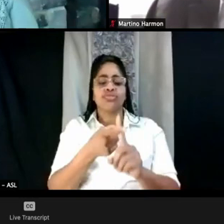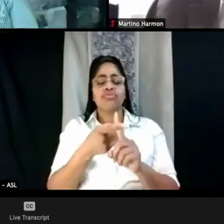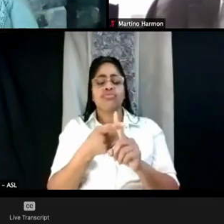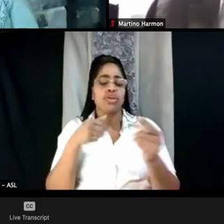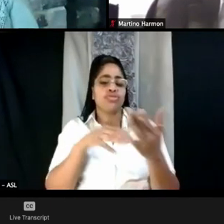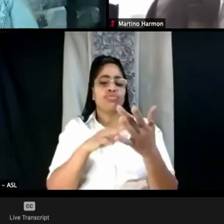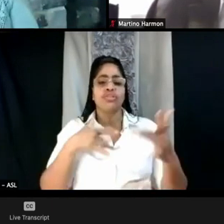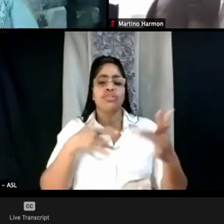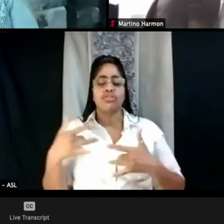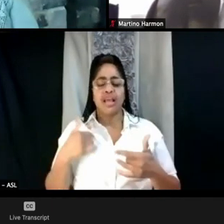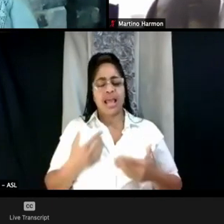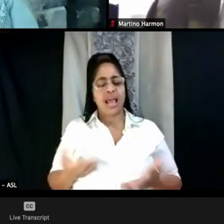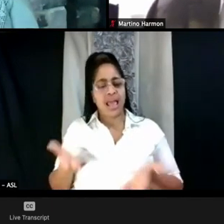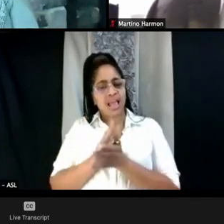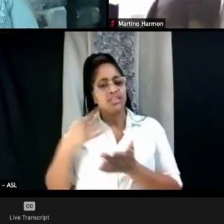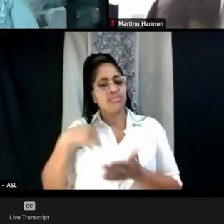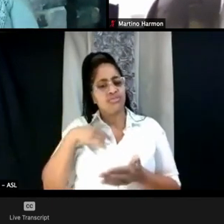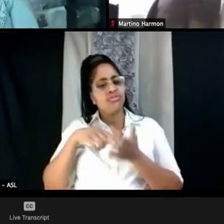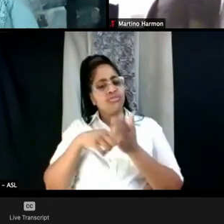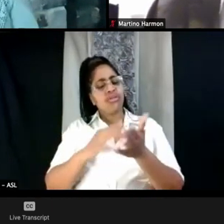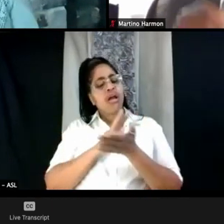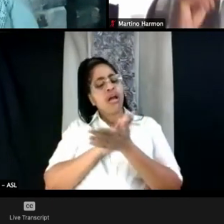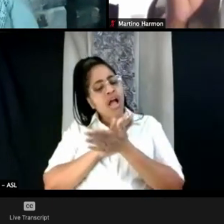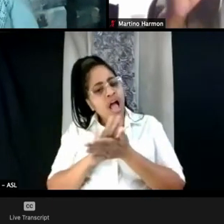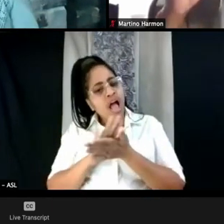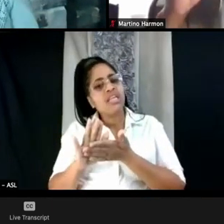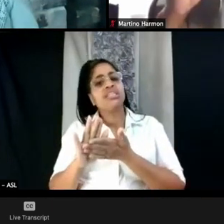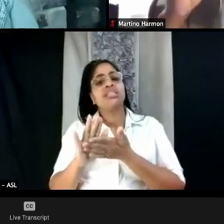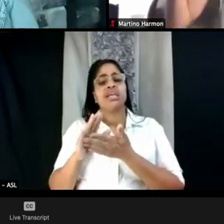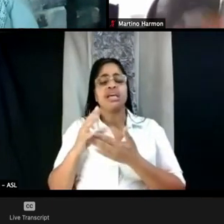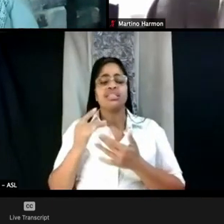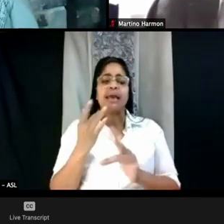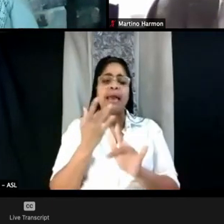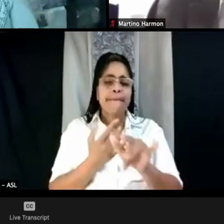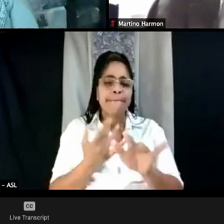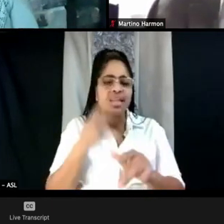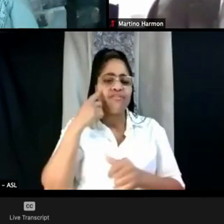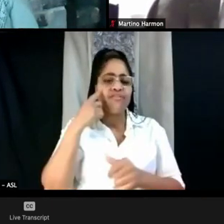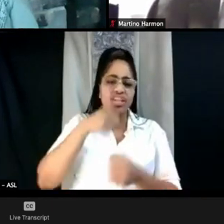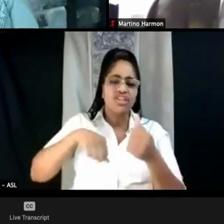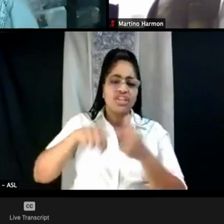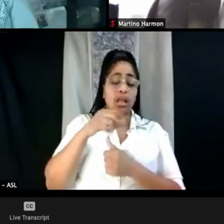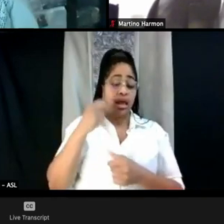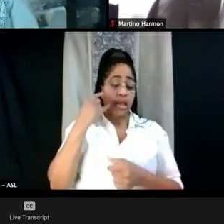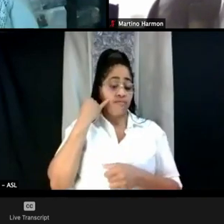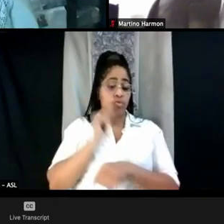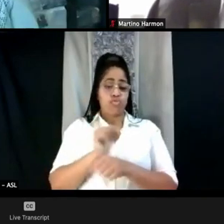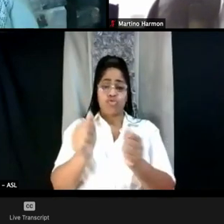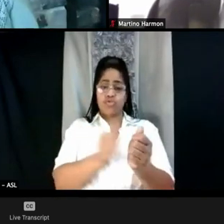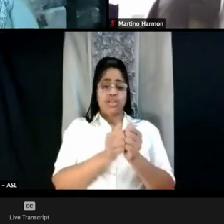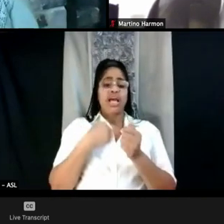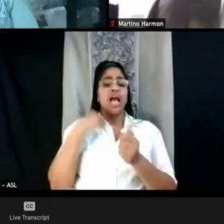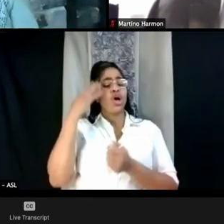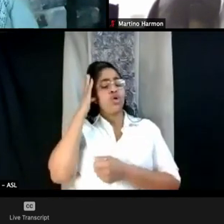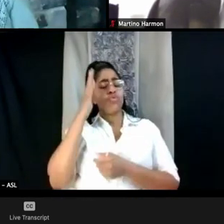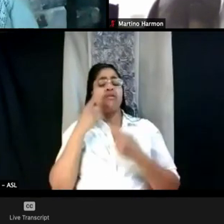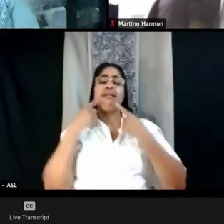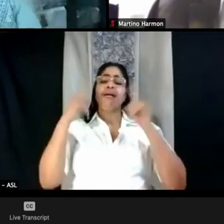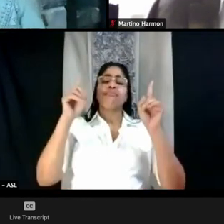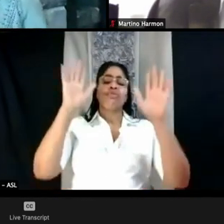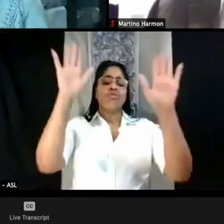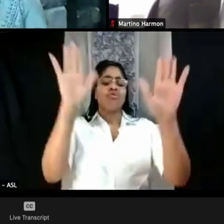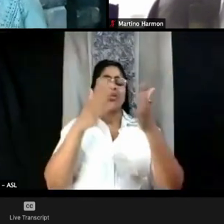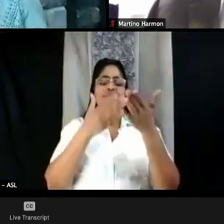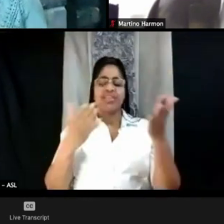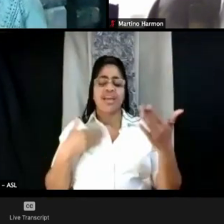one another and empathy. And through working together, I know that we will be able to accomplish great things. And I hope